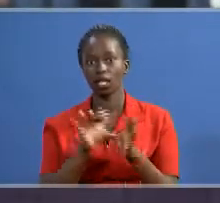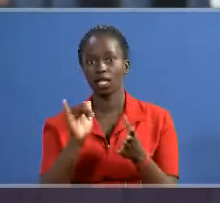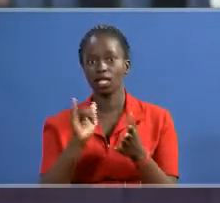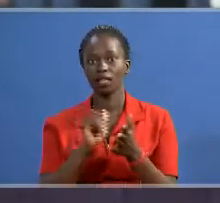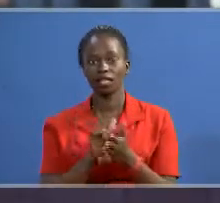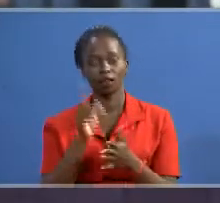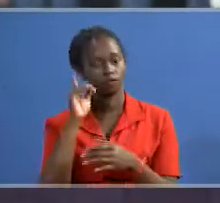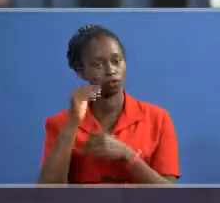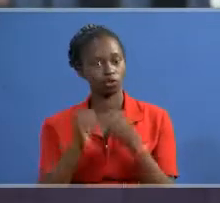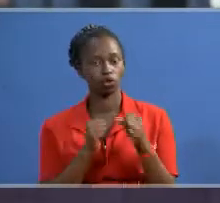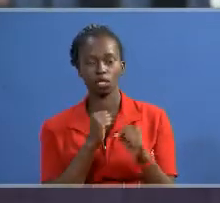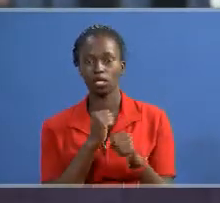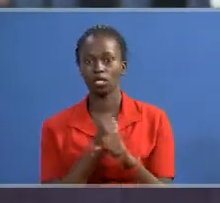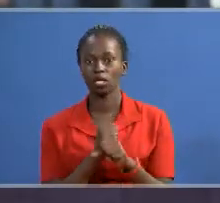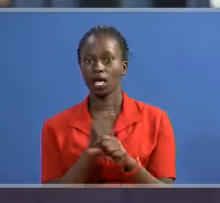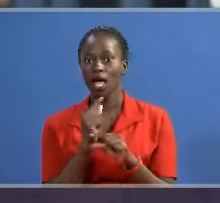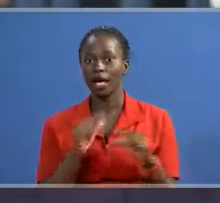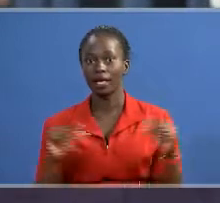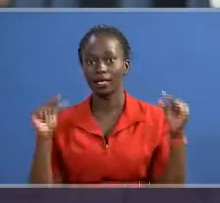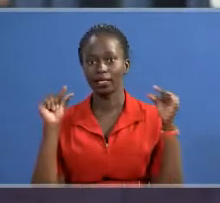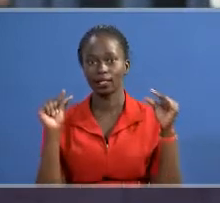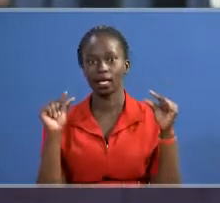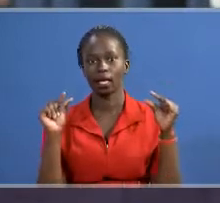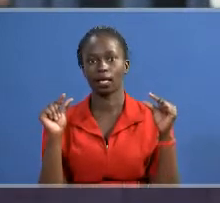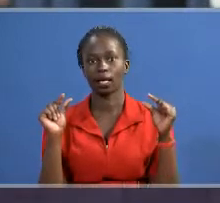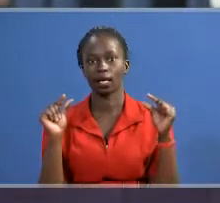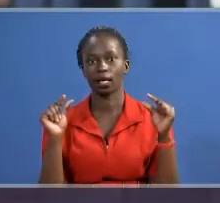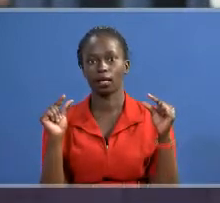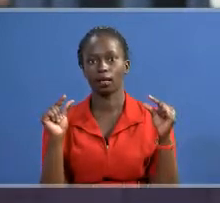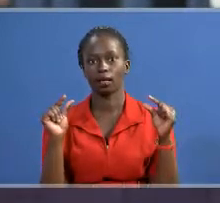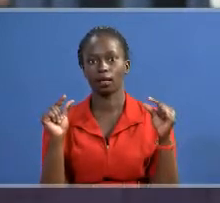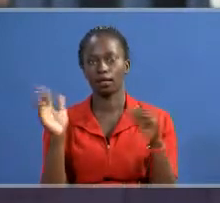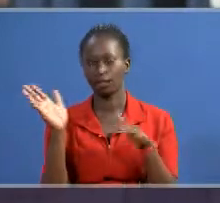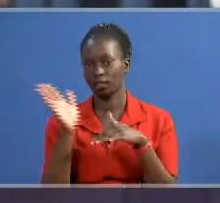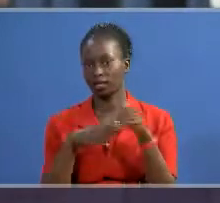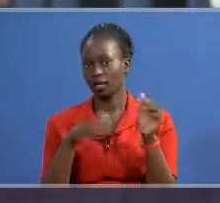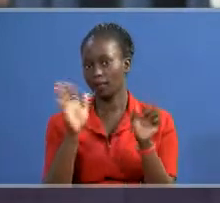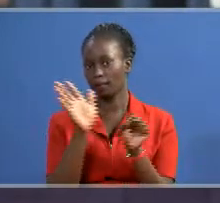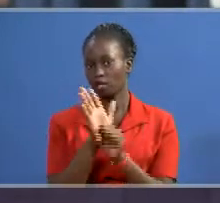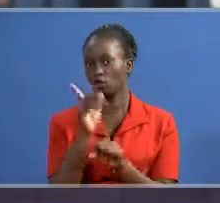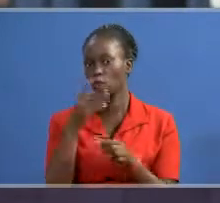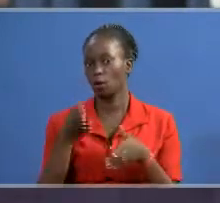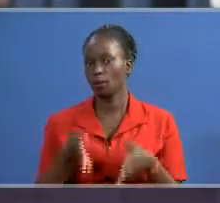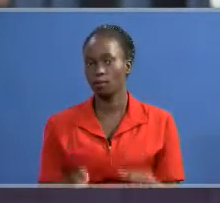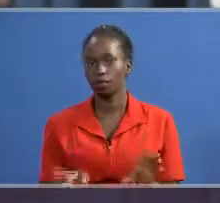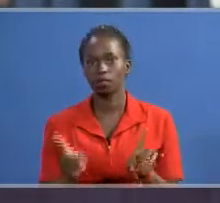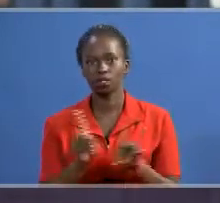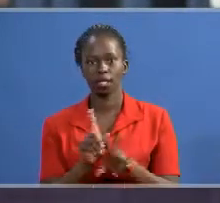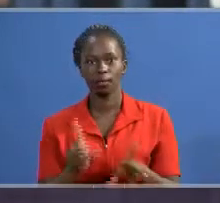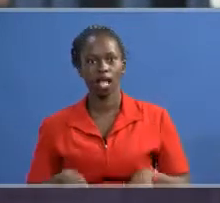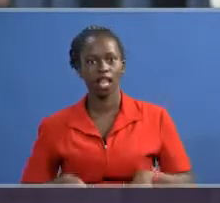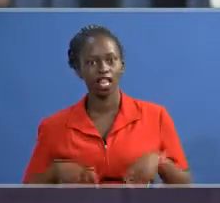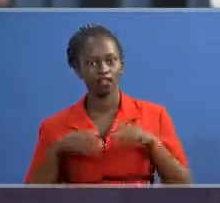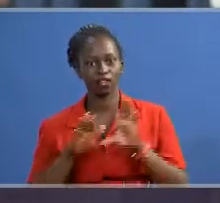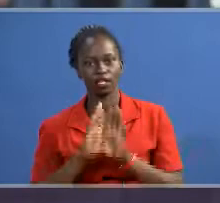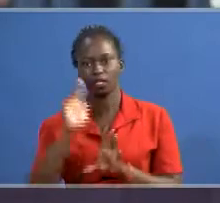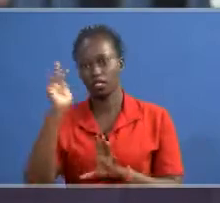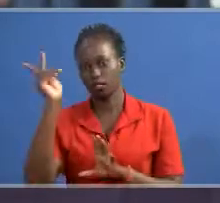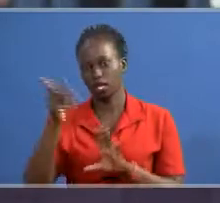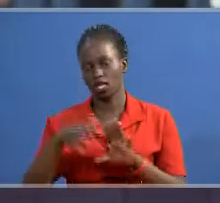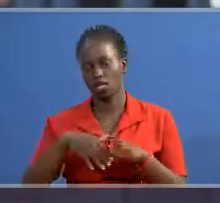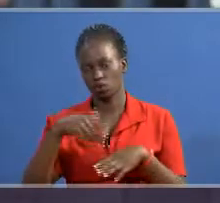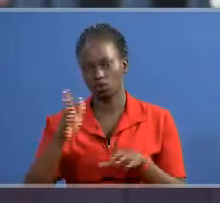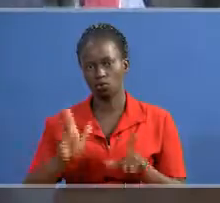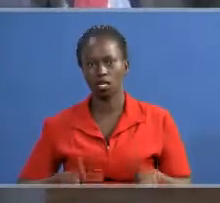here, greater than many who are born, bred, and lived in Kenya throughout their